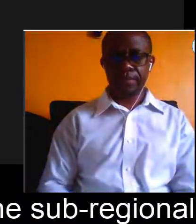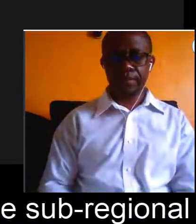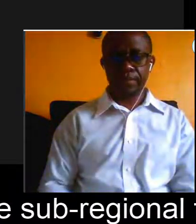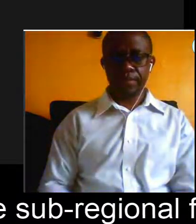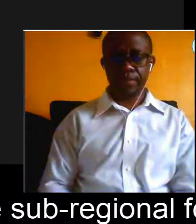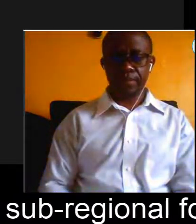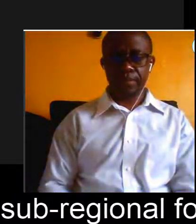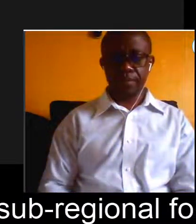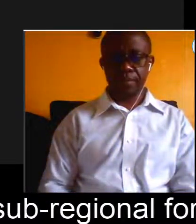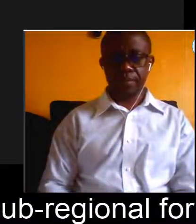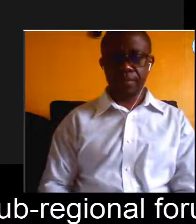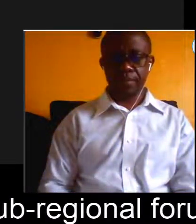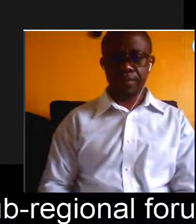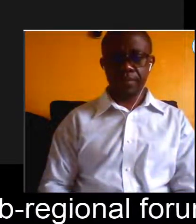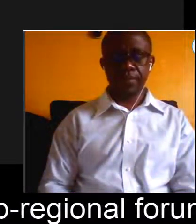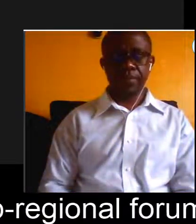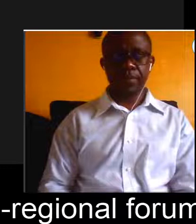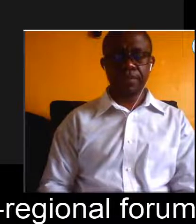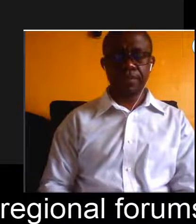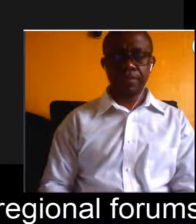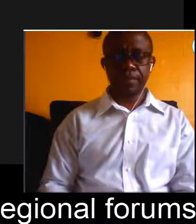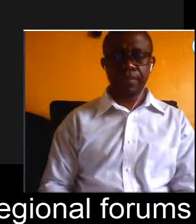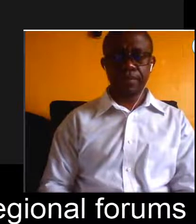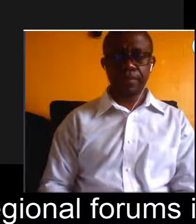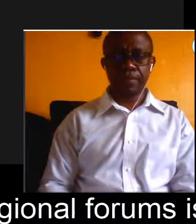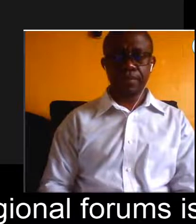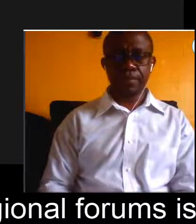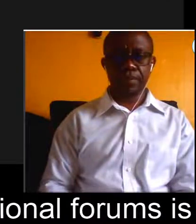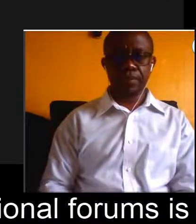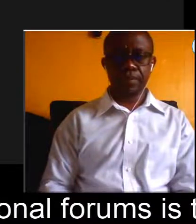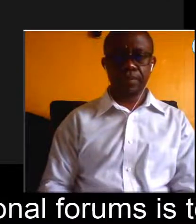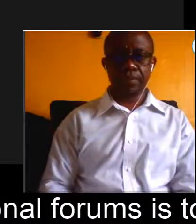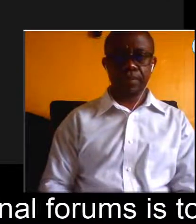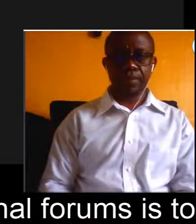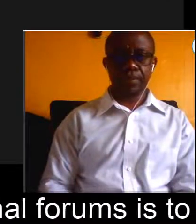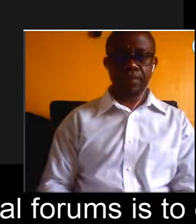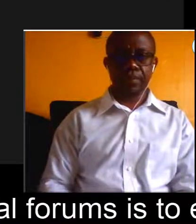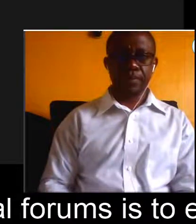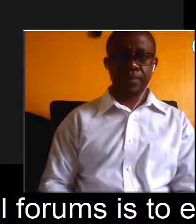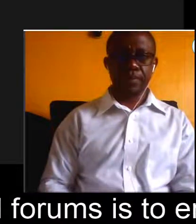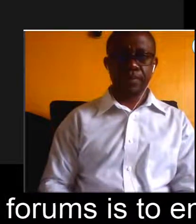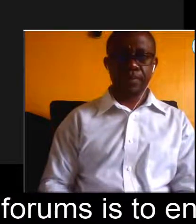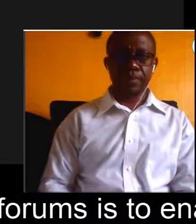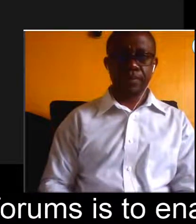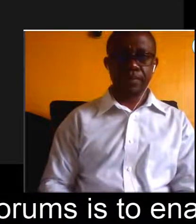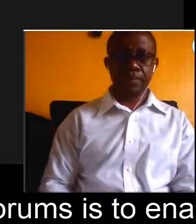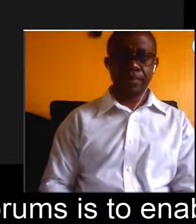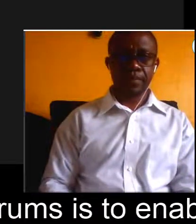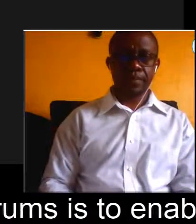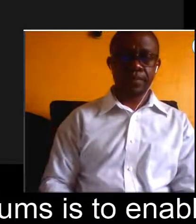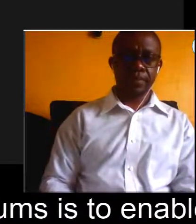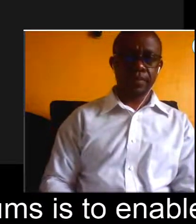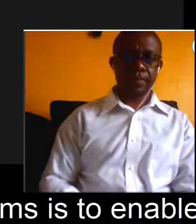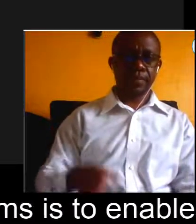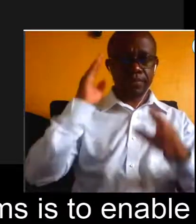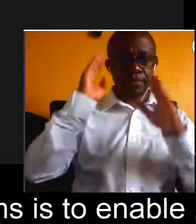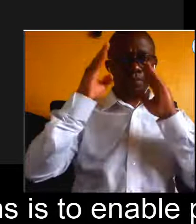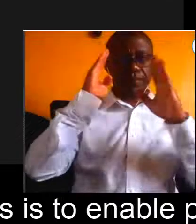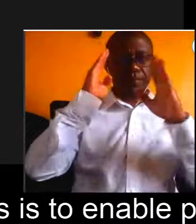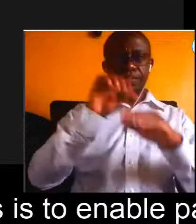you. So, je disais que... Hello. Margaret, oui. Hello, Dr.